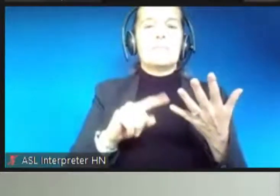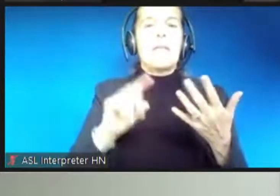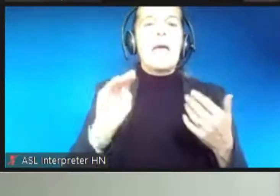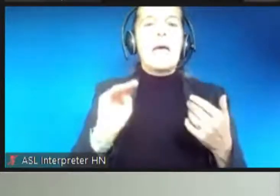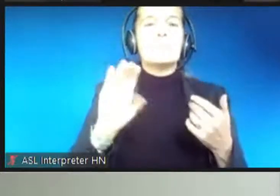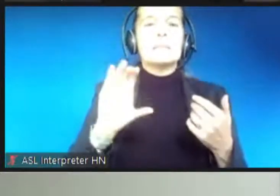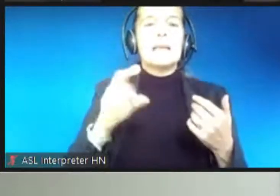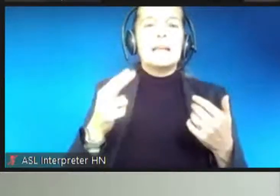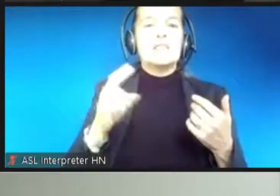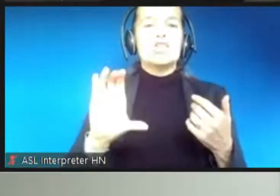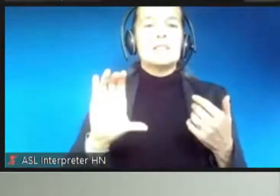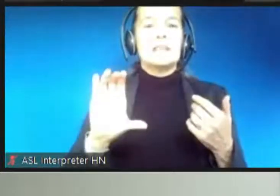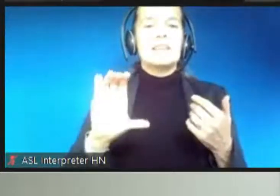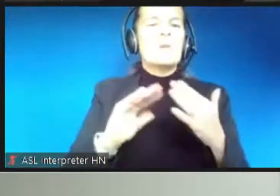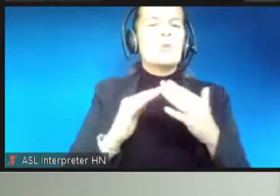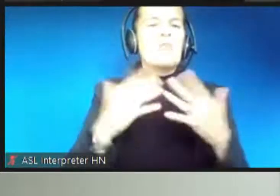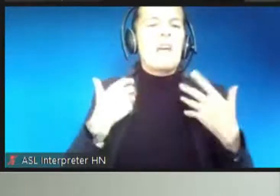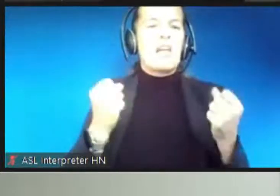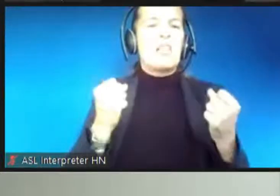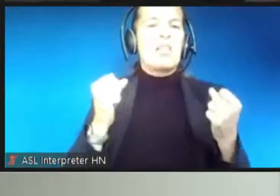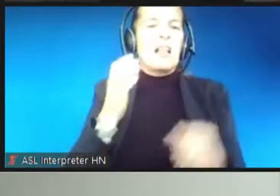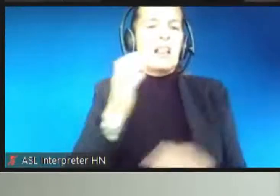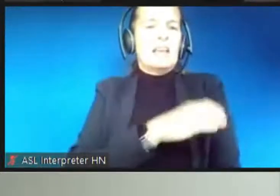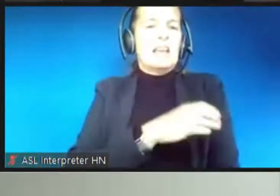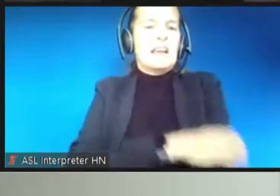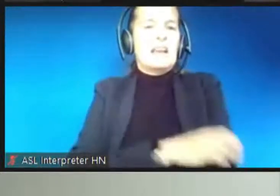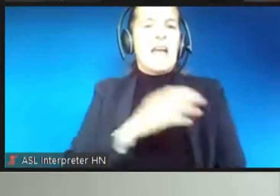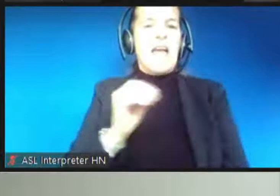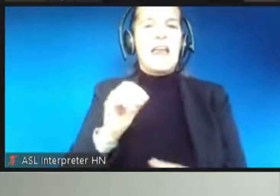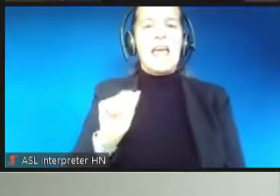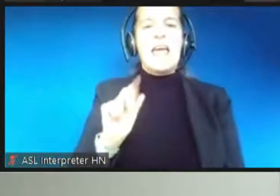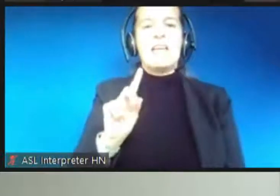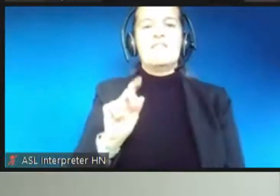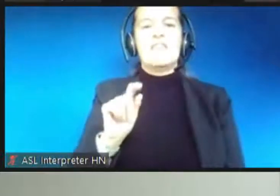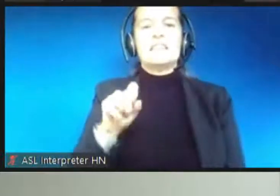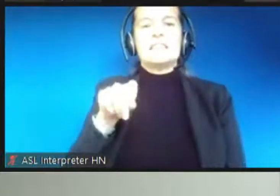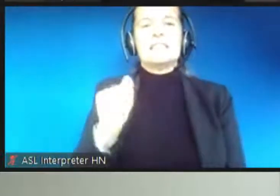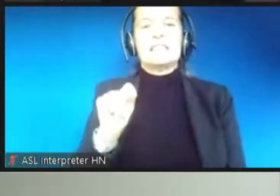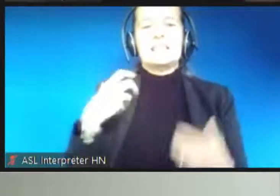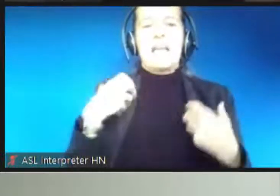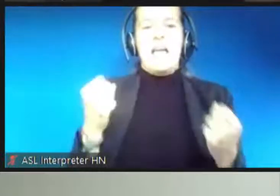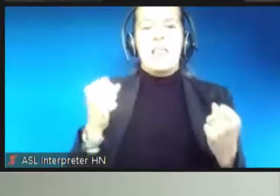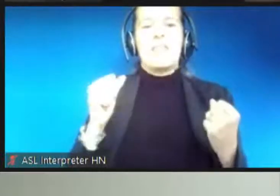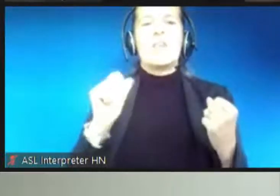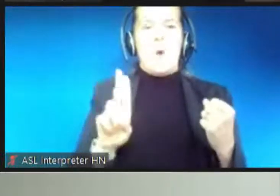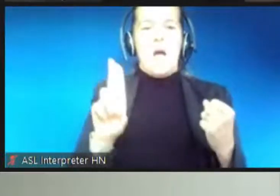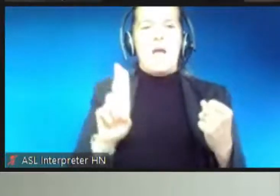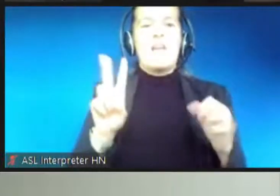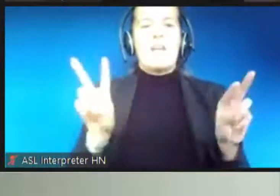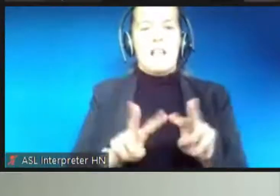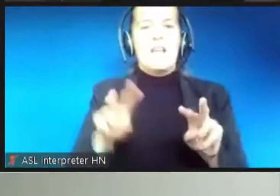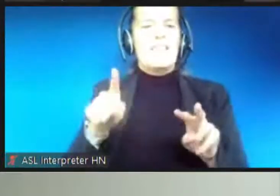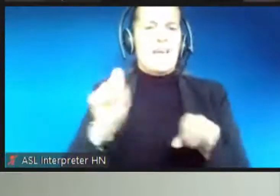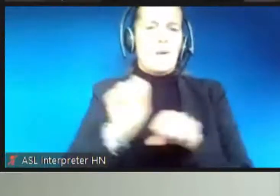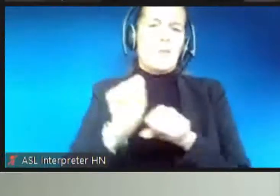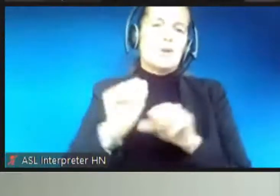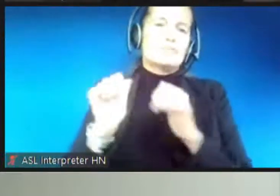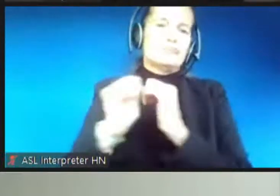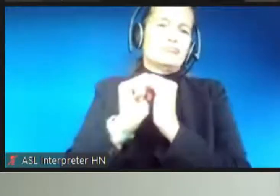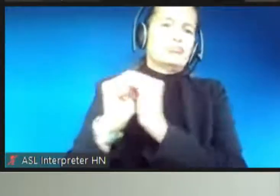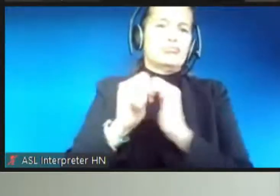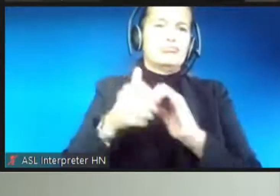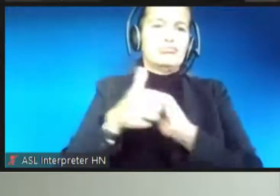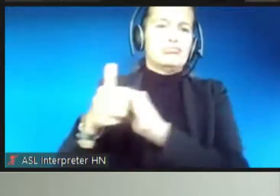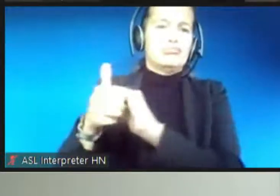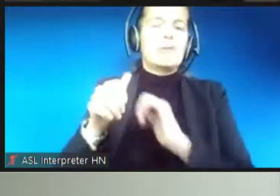MCHC, Mendocino Community Health Clinic, and Adventist Health Ukiah Valley work together regularly on Wednesdays at